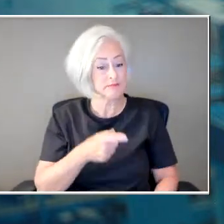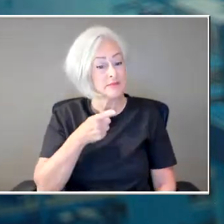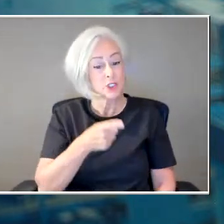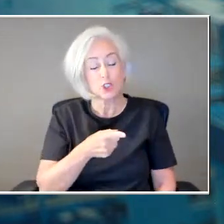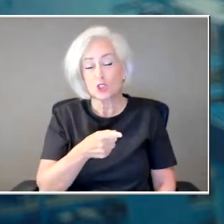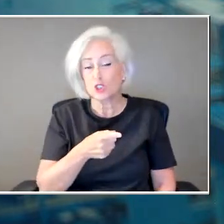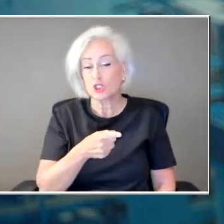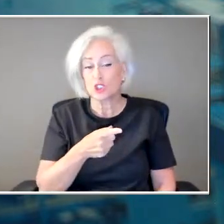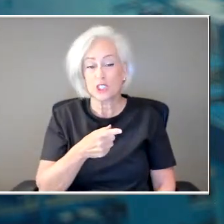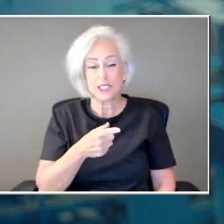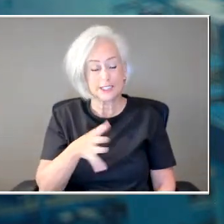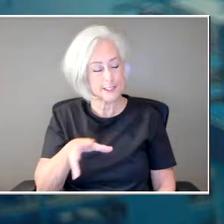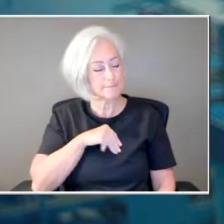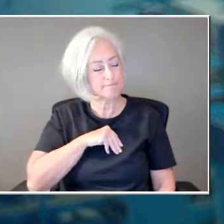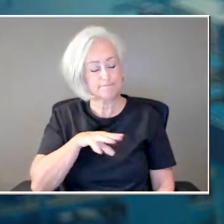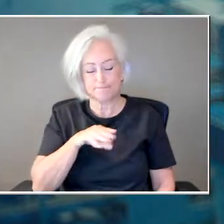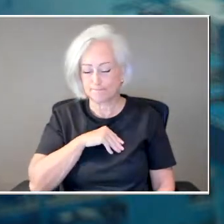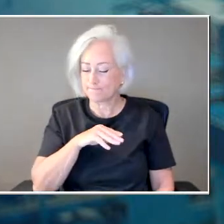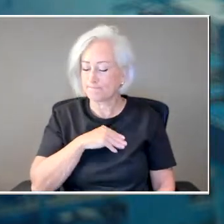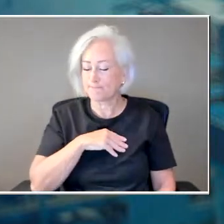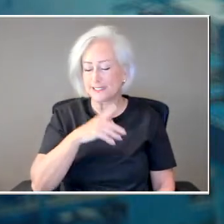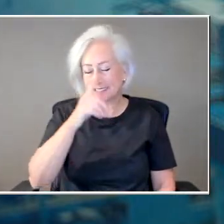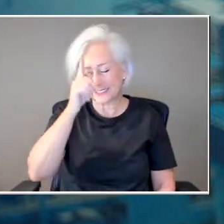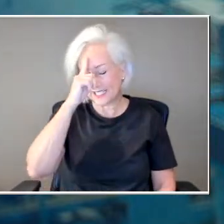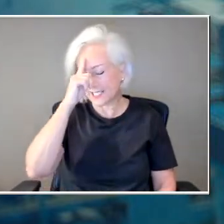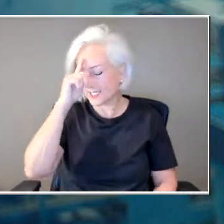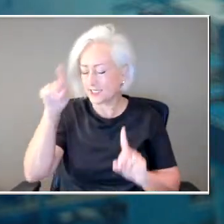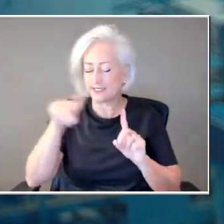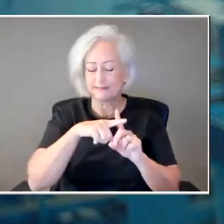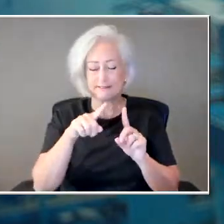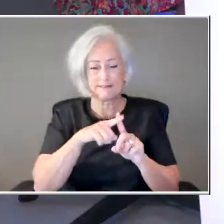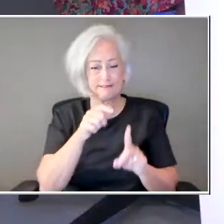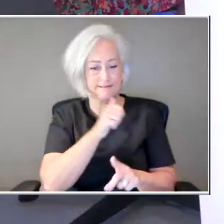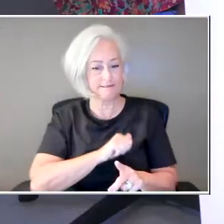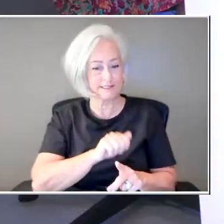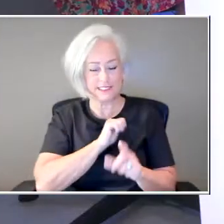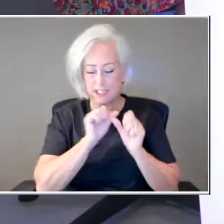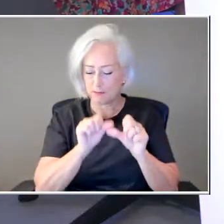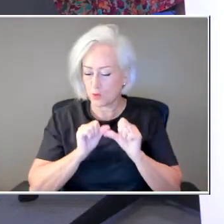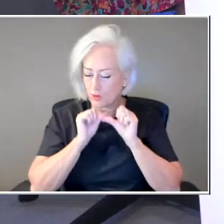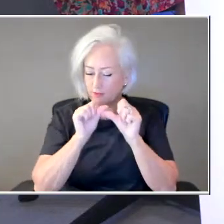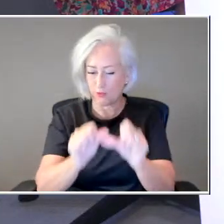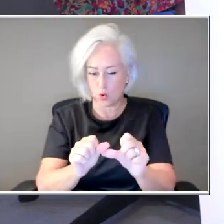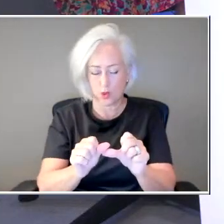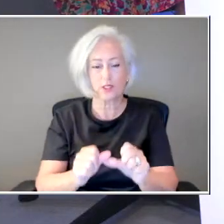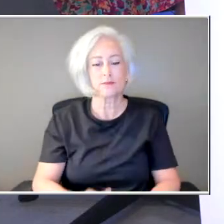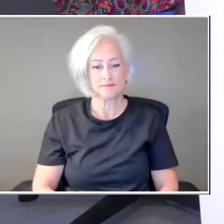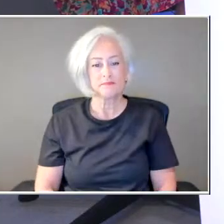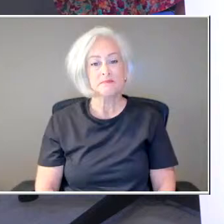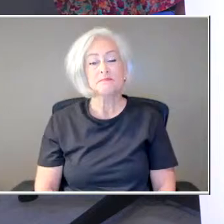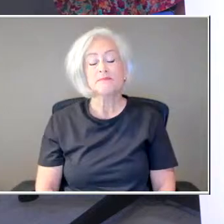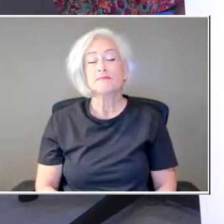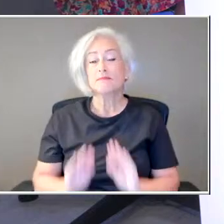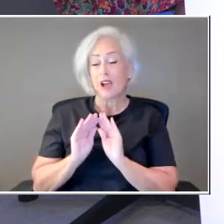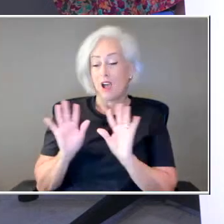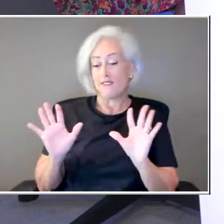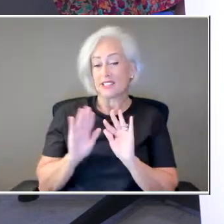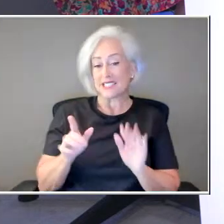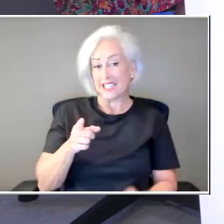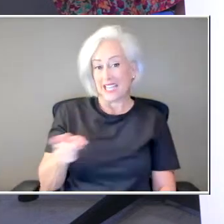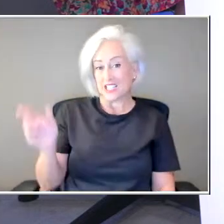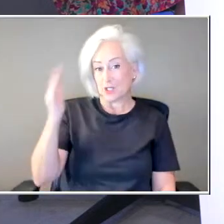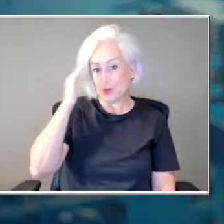she took it and kept positive and kept moving forward. So the power of positivity. And then obviously, as you know, please go get your